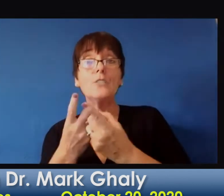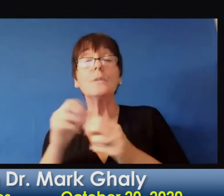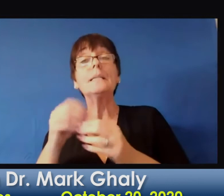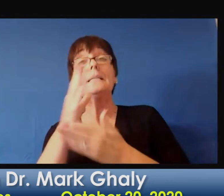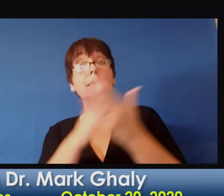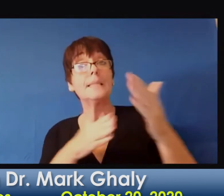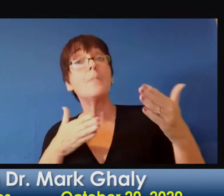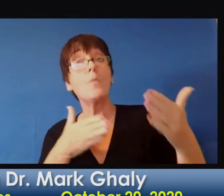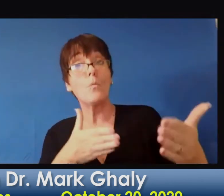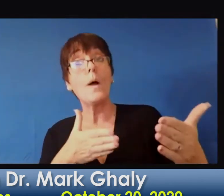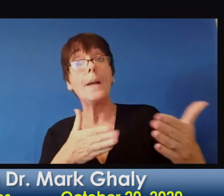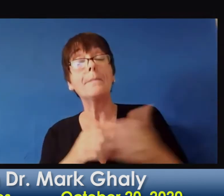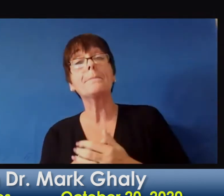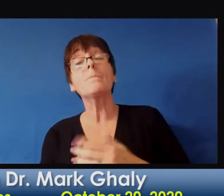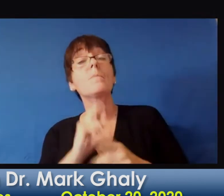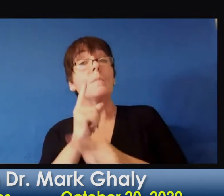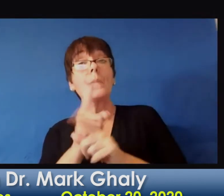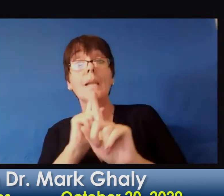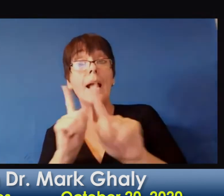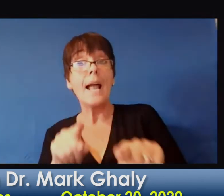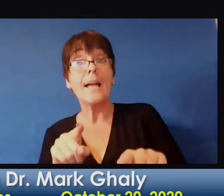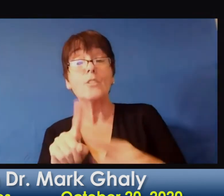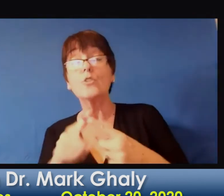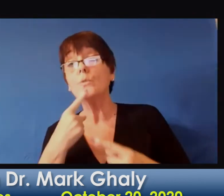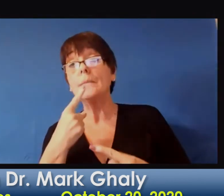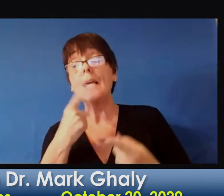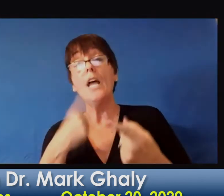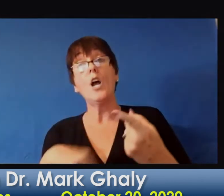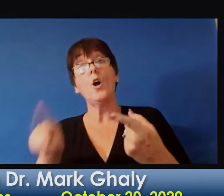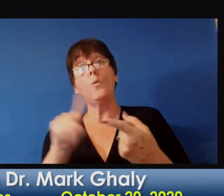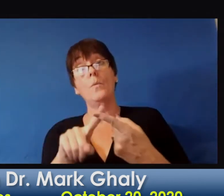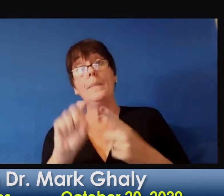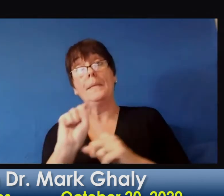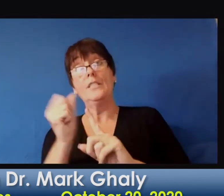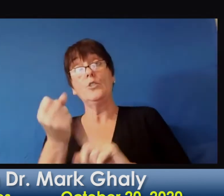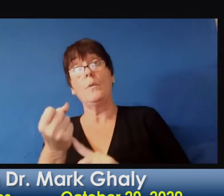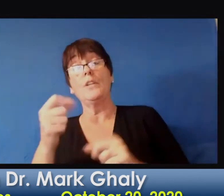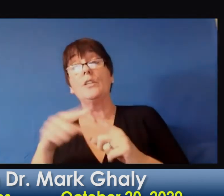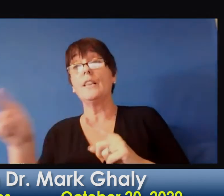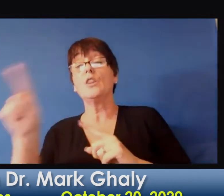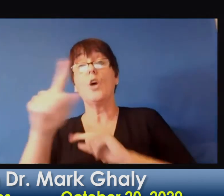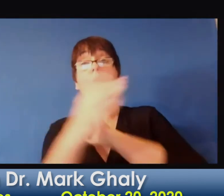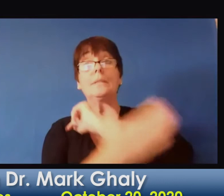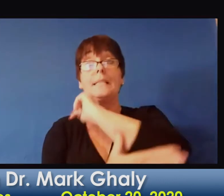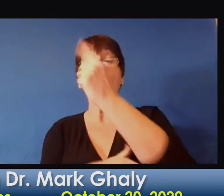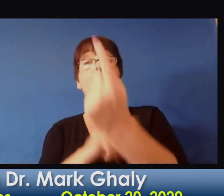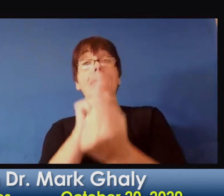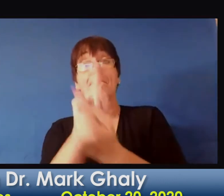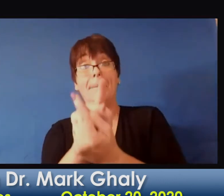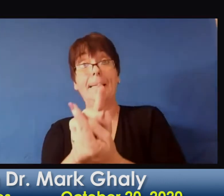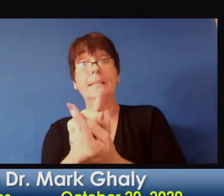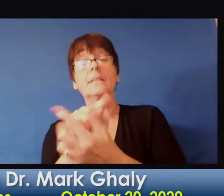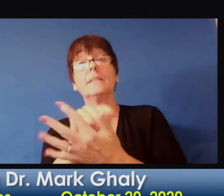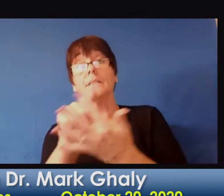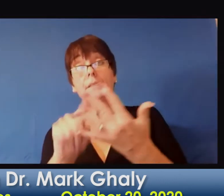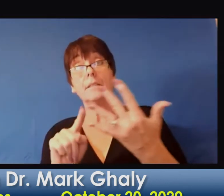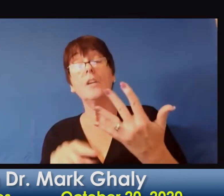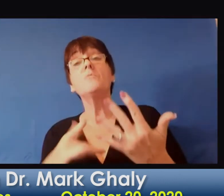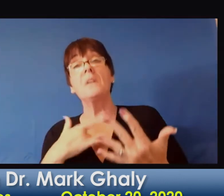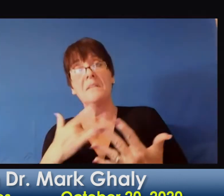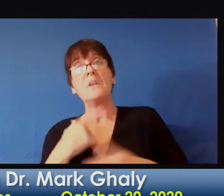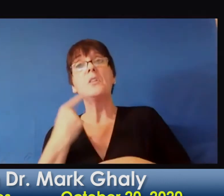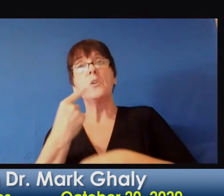ways, the right answer is to say, when the conditions in the county meet the thresholds, and we believe we have the right ones